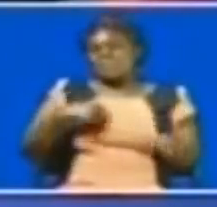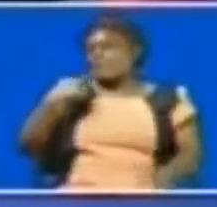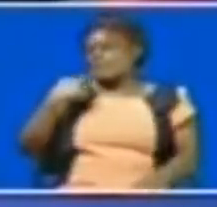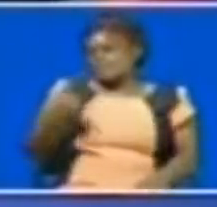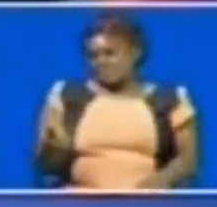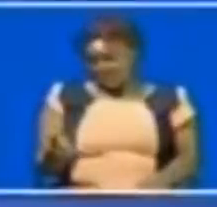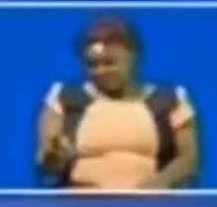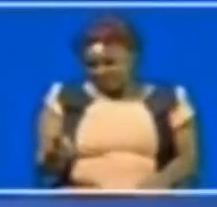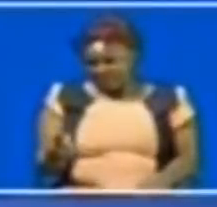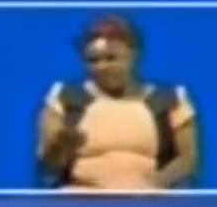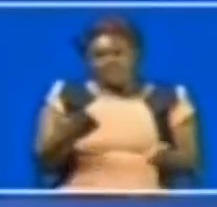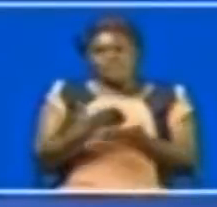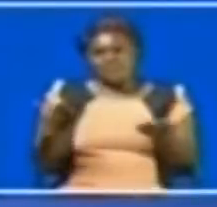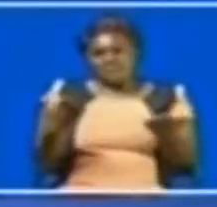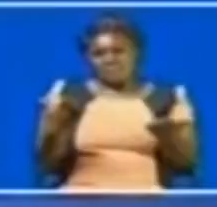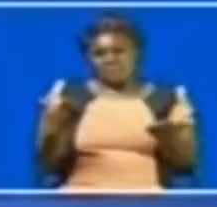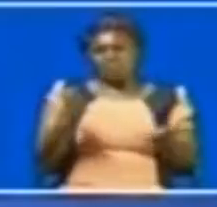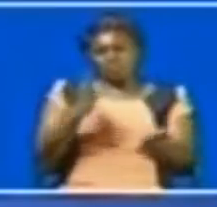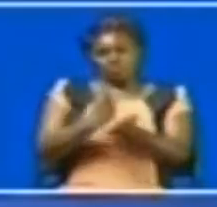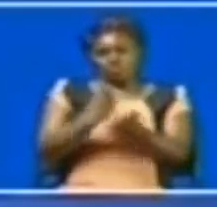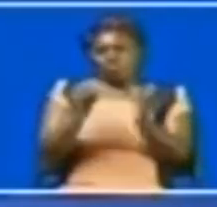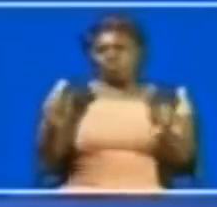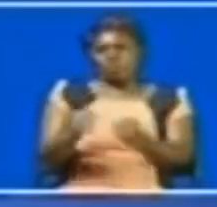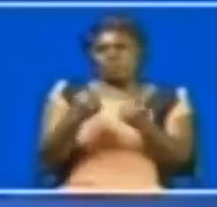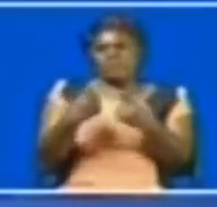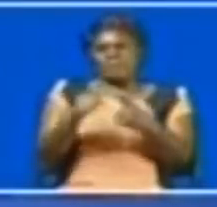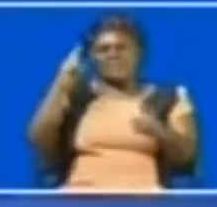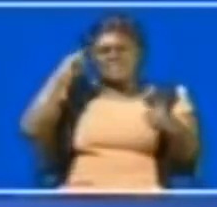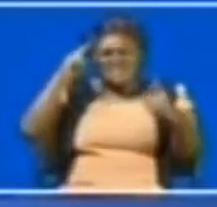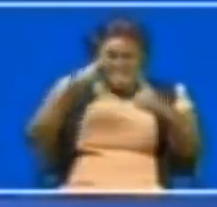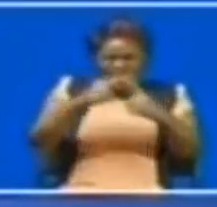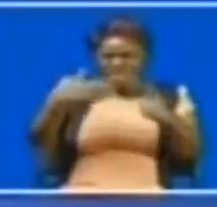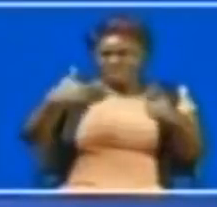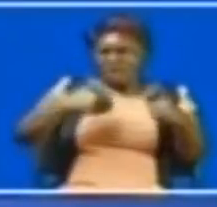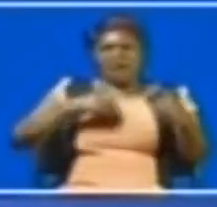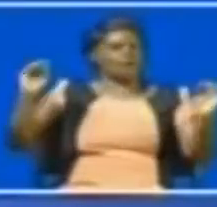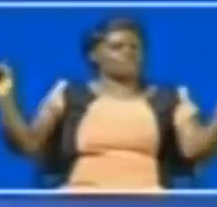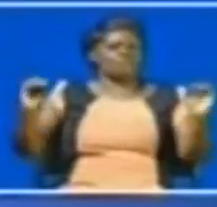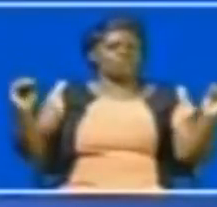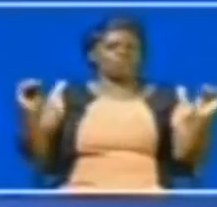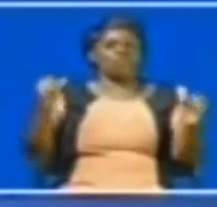I've said, yeah. There's certain things that happened, okay. But there was no deliberate